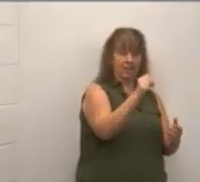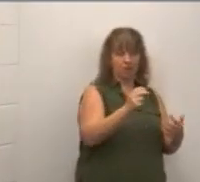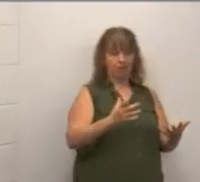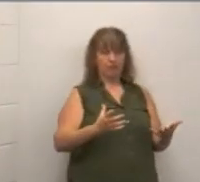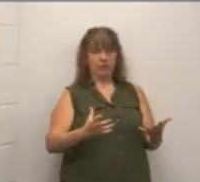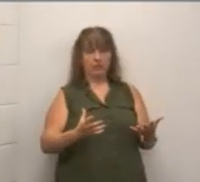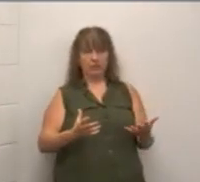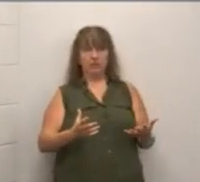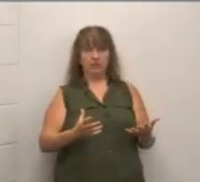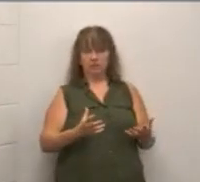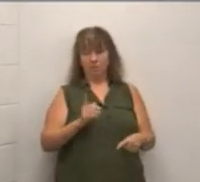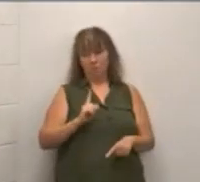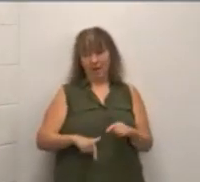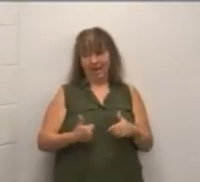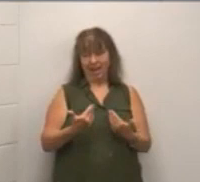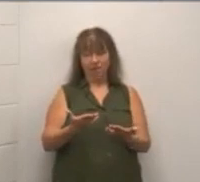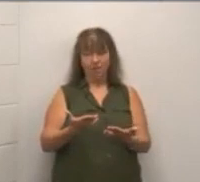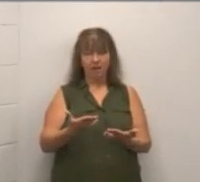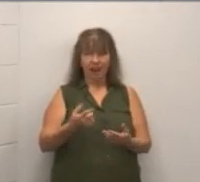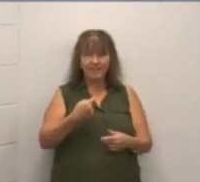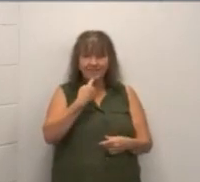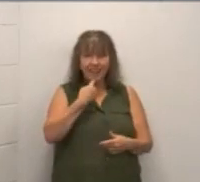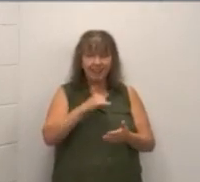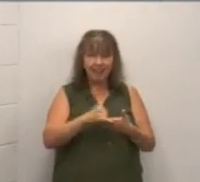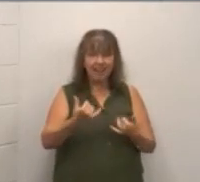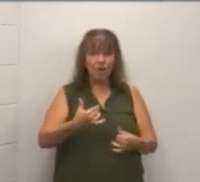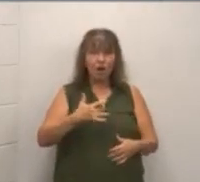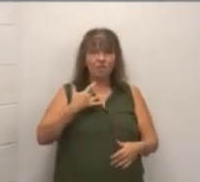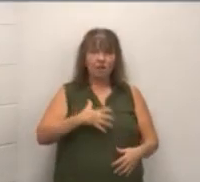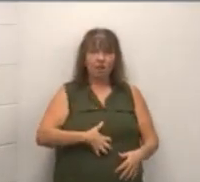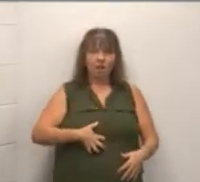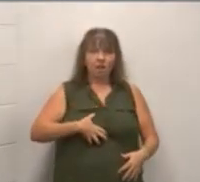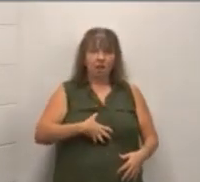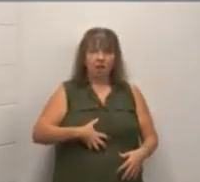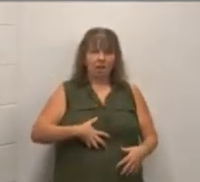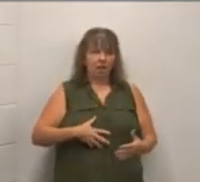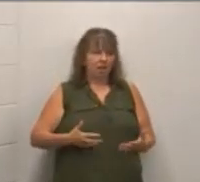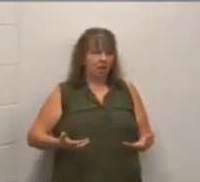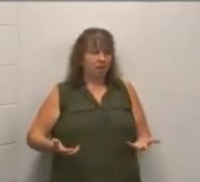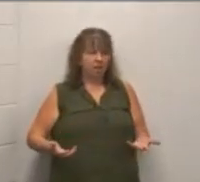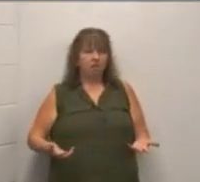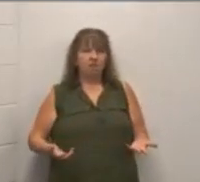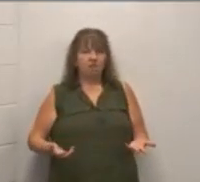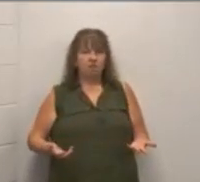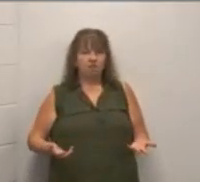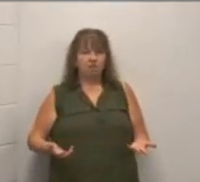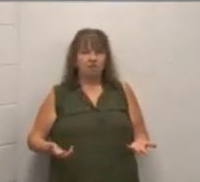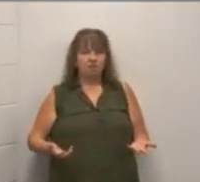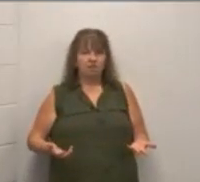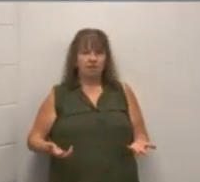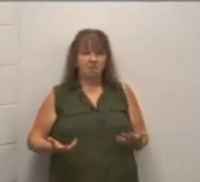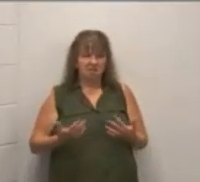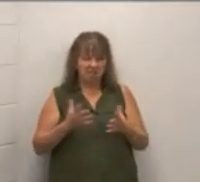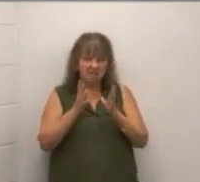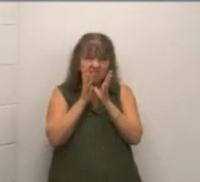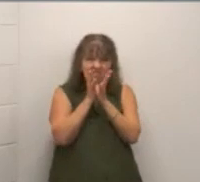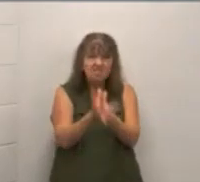puts a little pit in my stomach, because it's indicative of something that's out of your child's